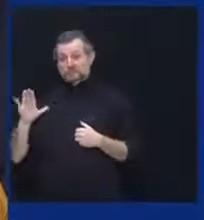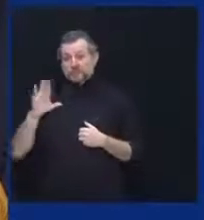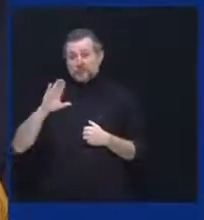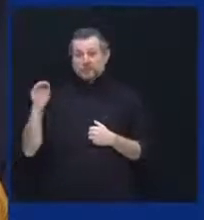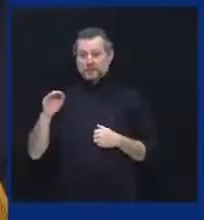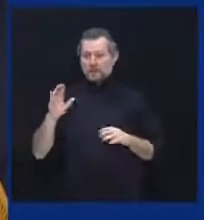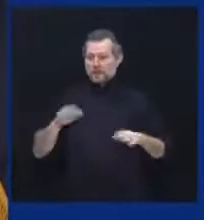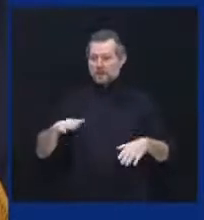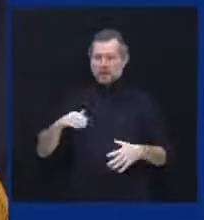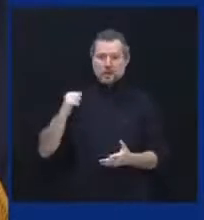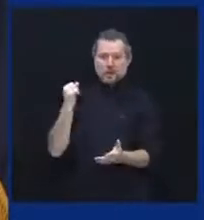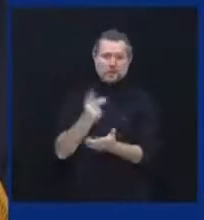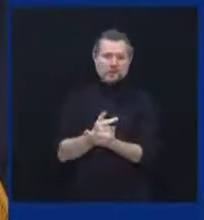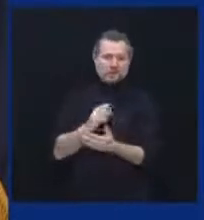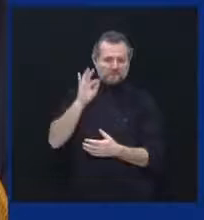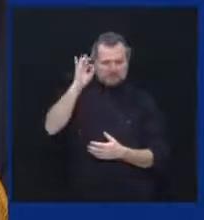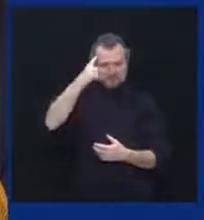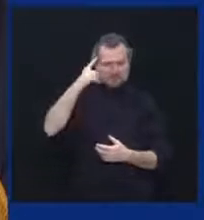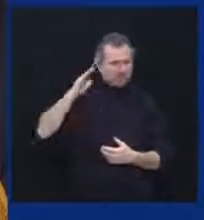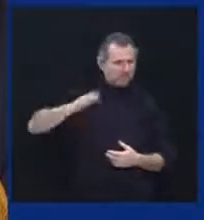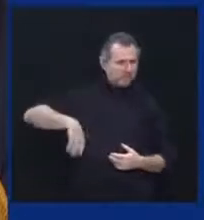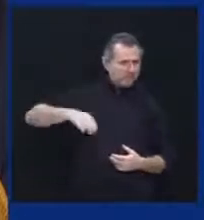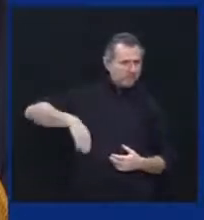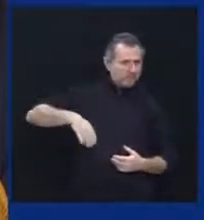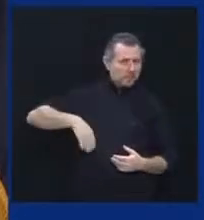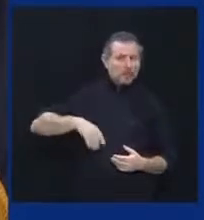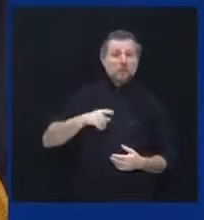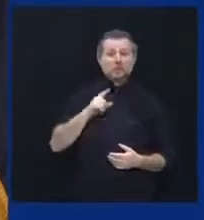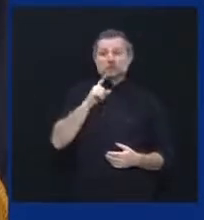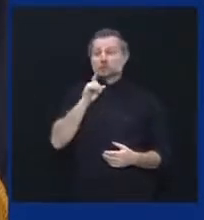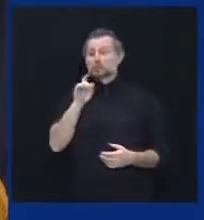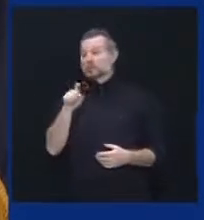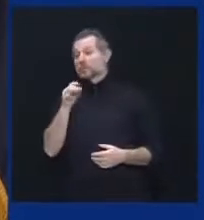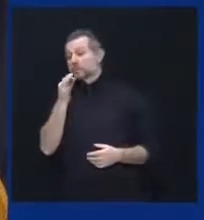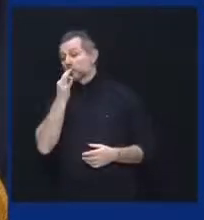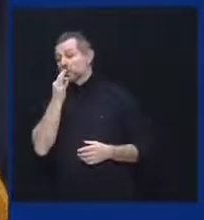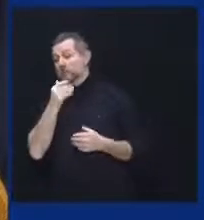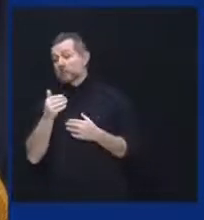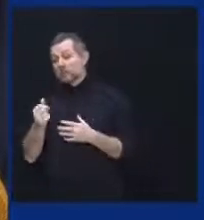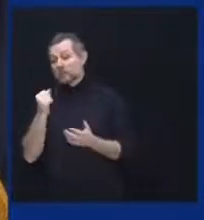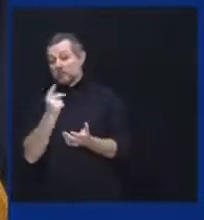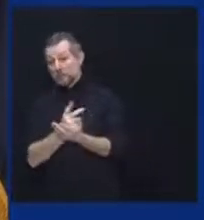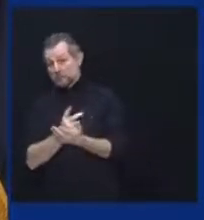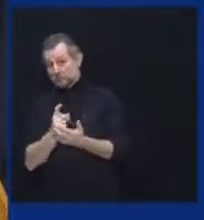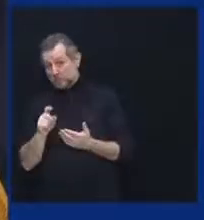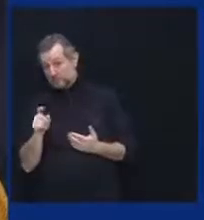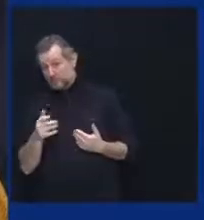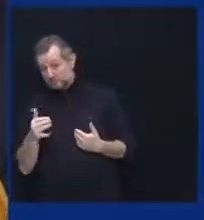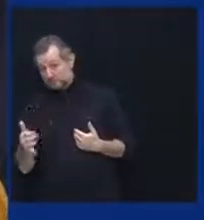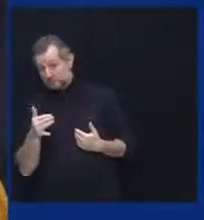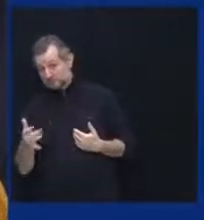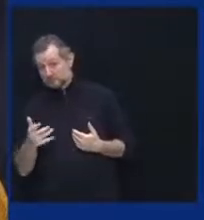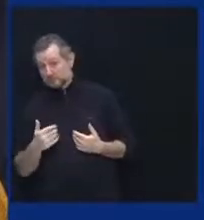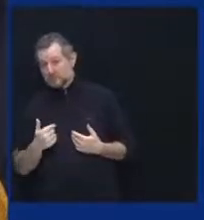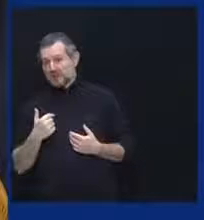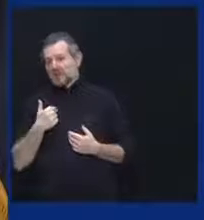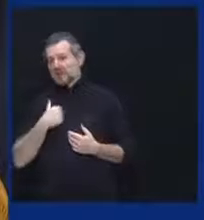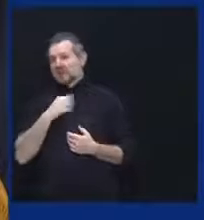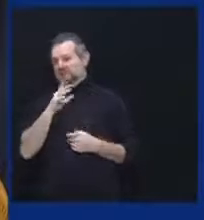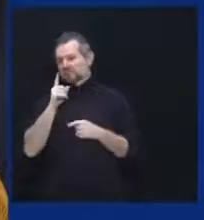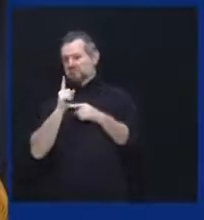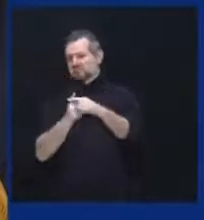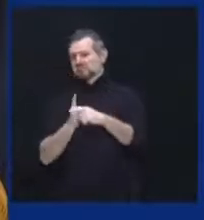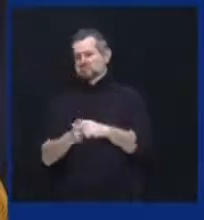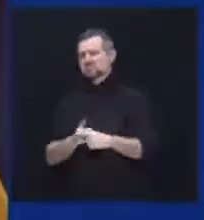approved yet. It's supposed to be in the pipeline to be approved. It has certain advantages,